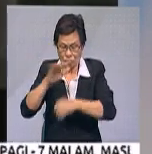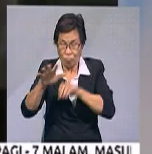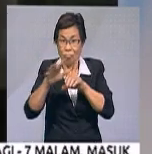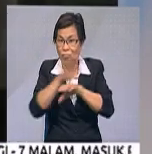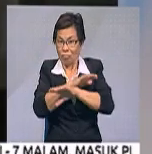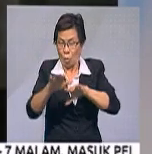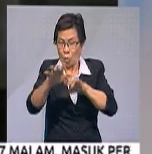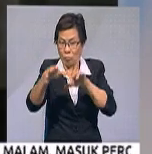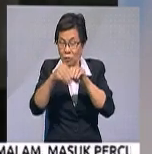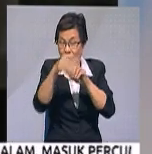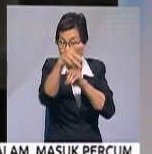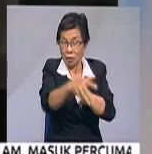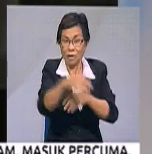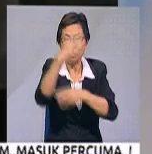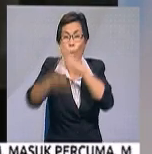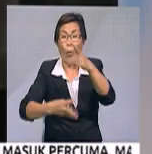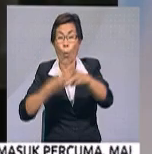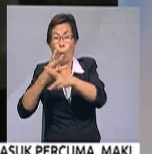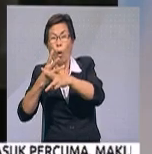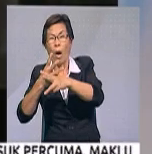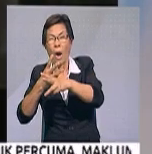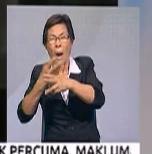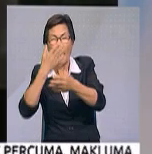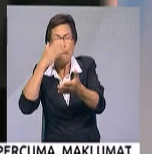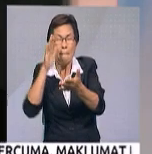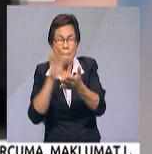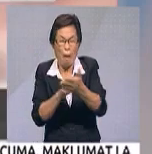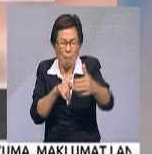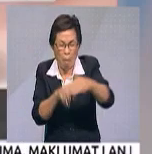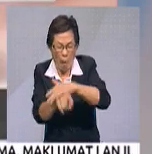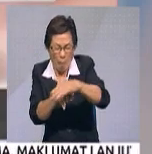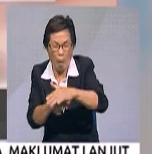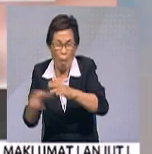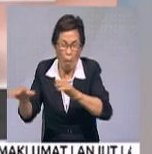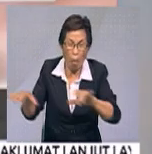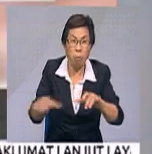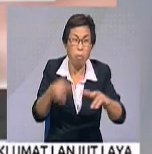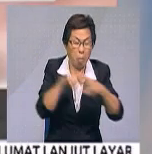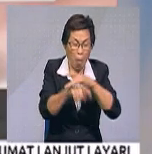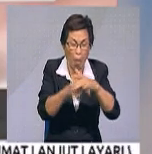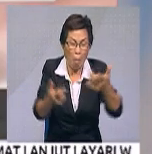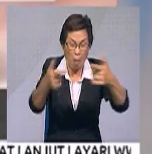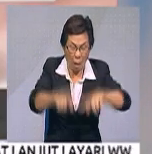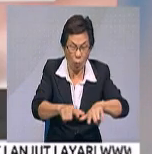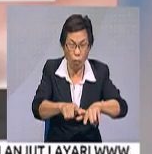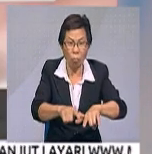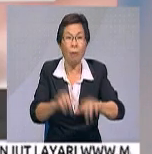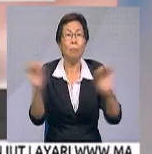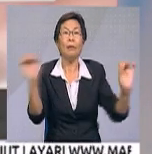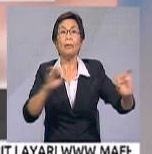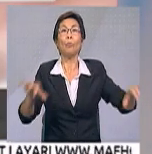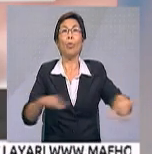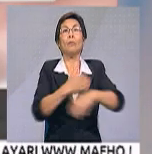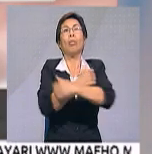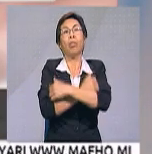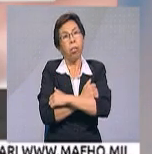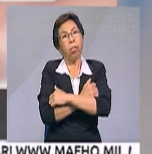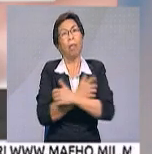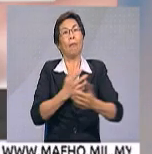does the world watch massacres being carried out and do nothing? Nations